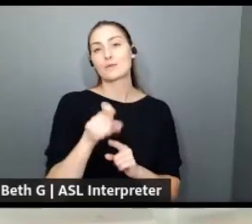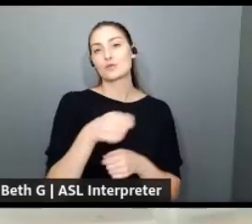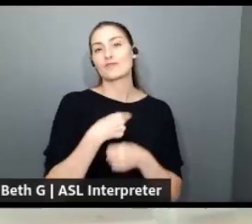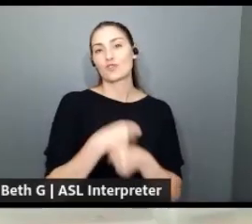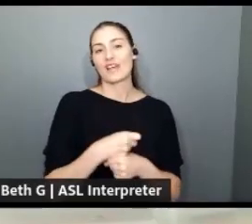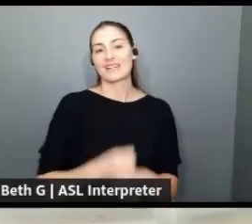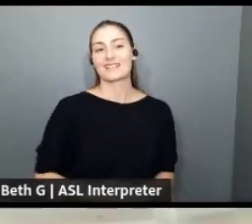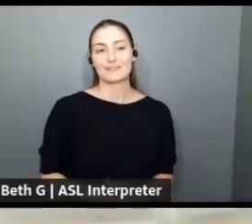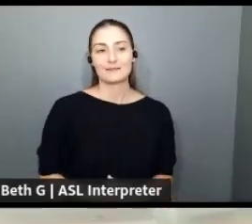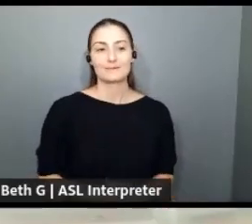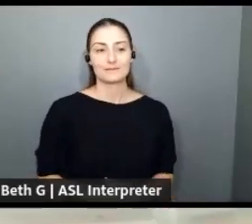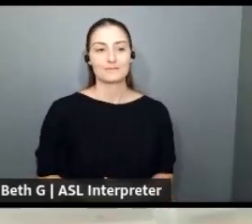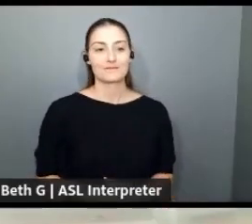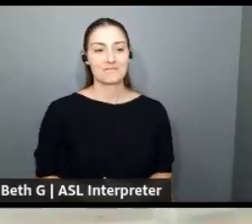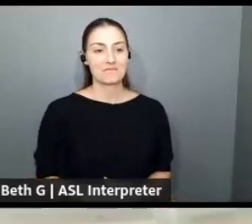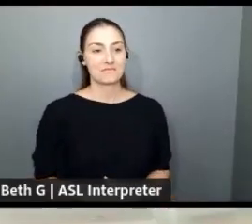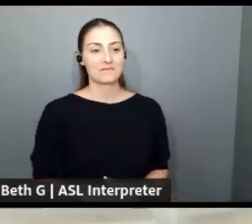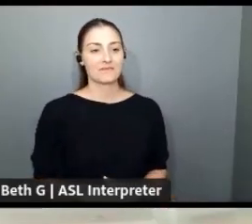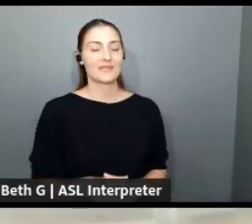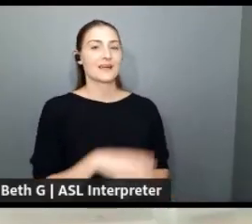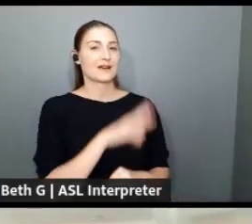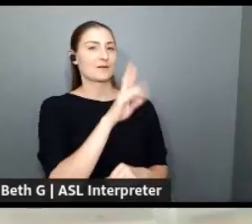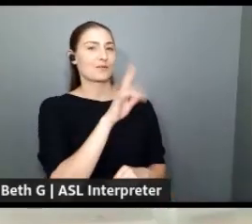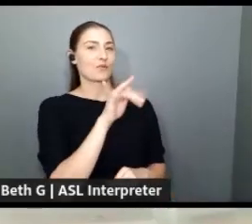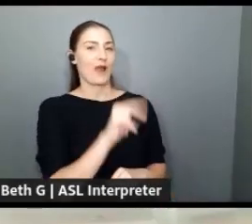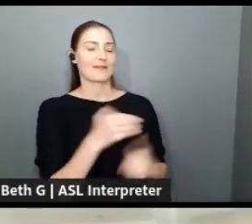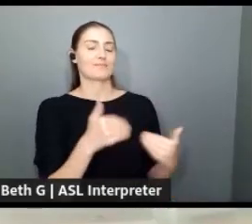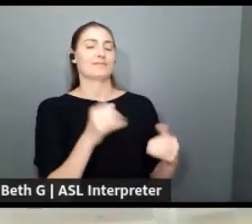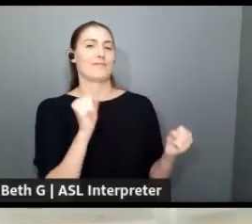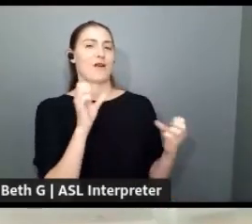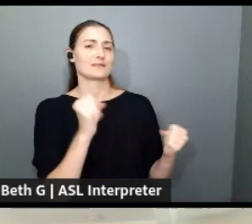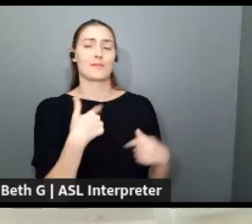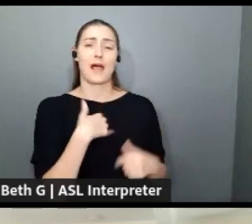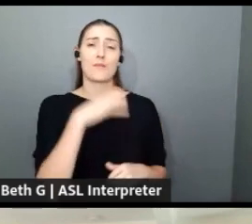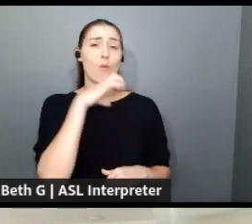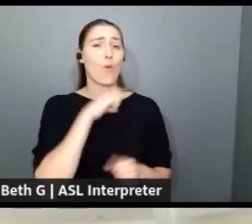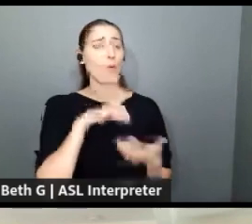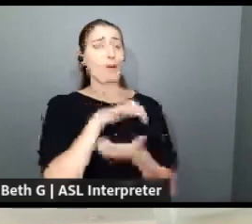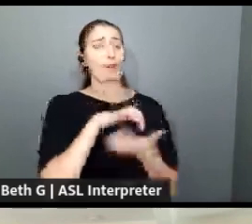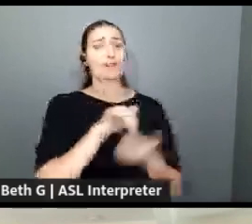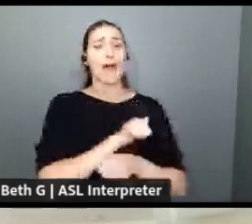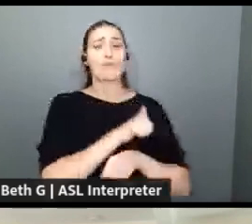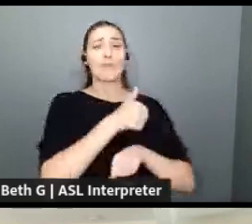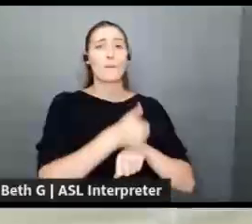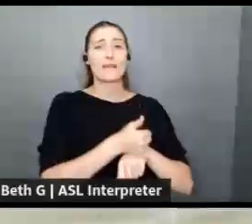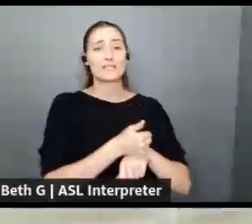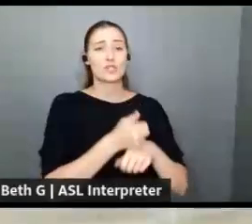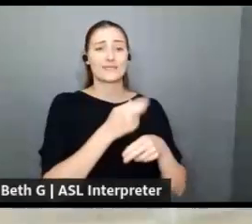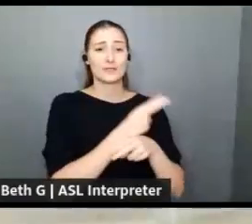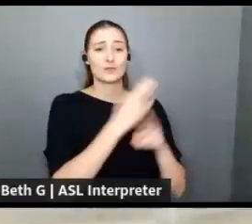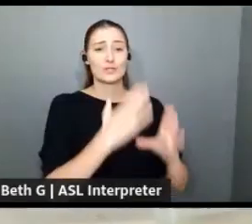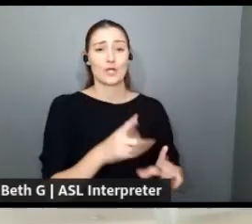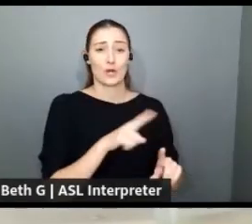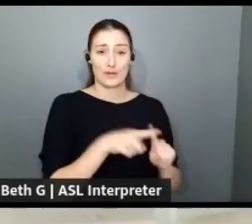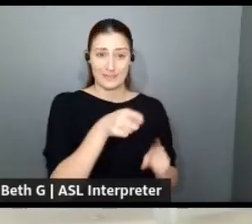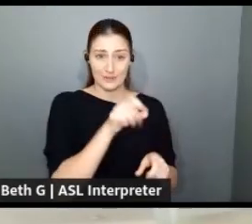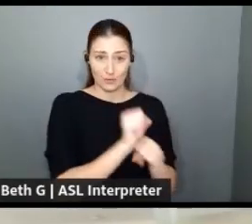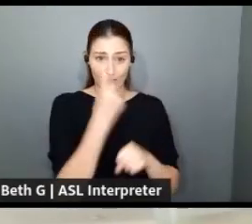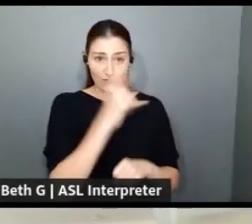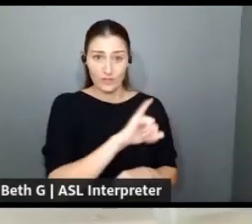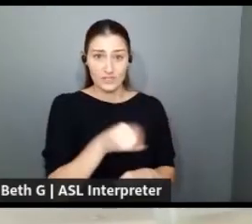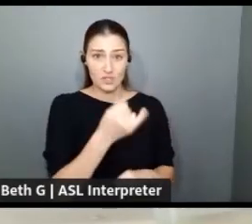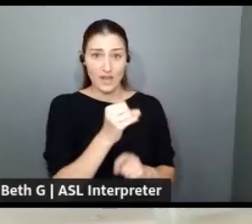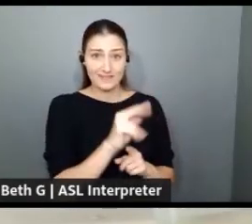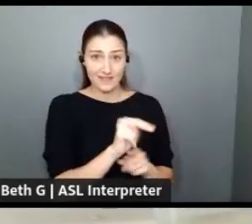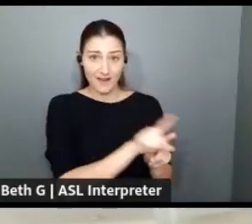Awesome. And I'm an old CloudFormation user. I hate to say it, but does this work with JSON also? Yeah, it